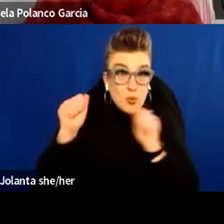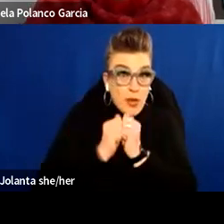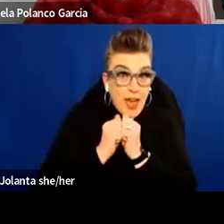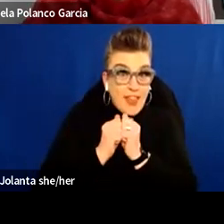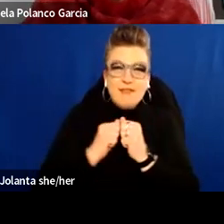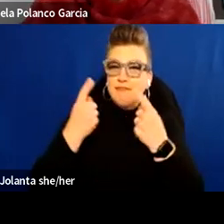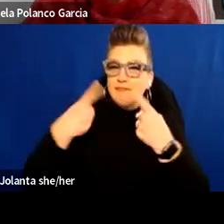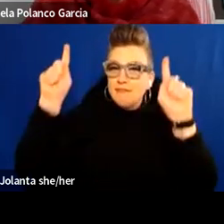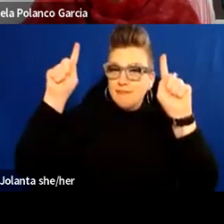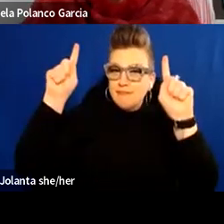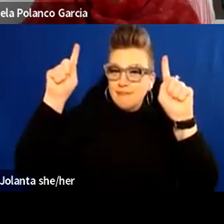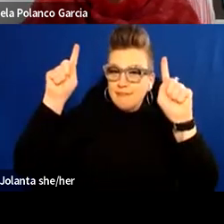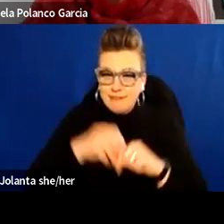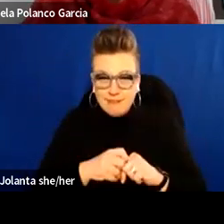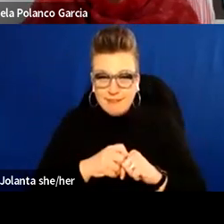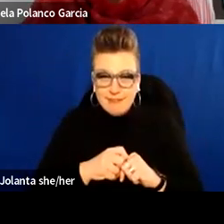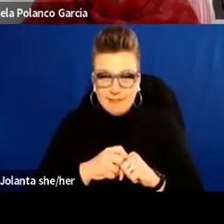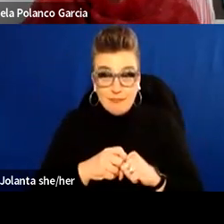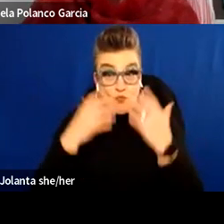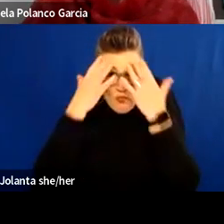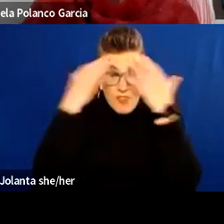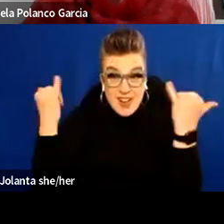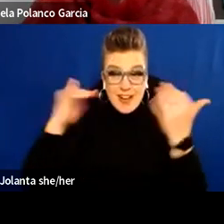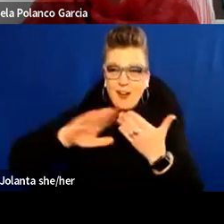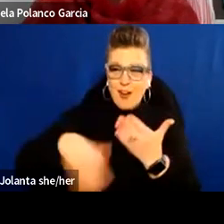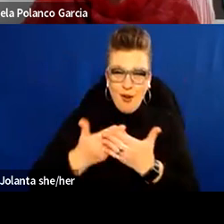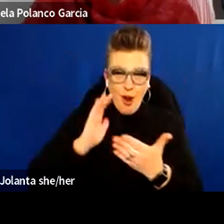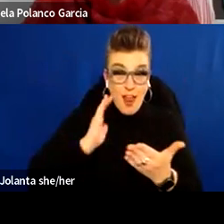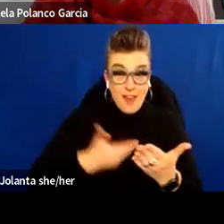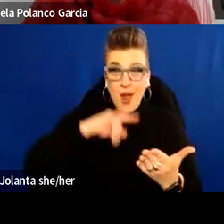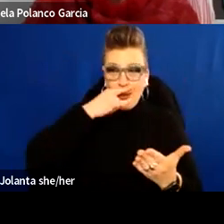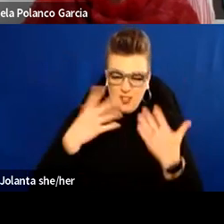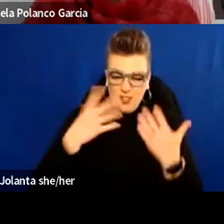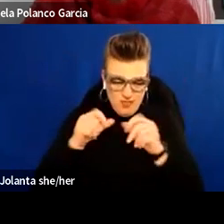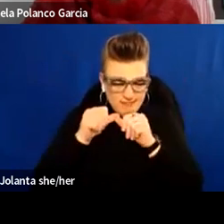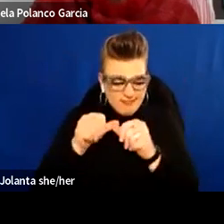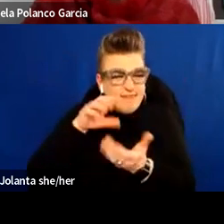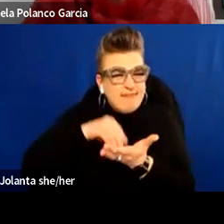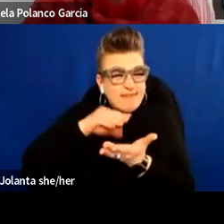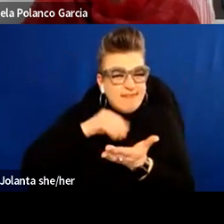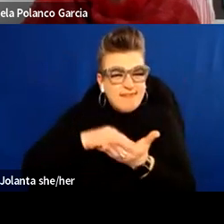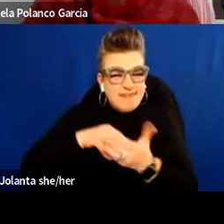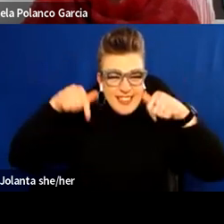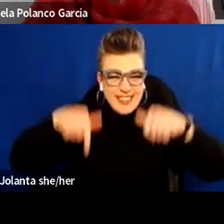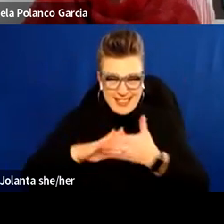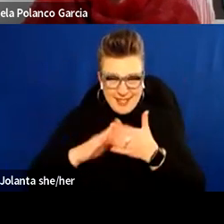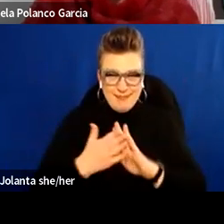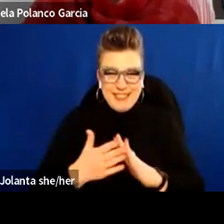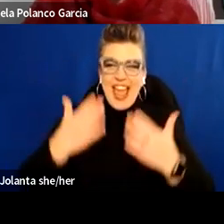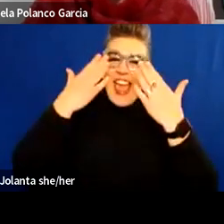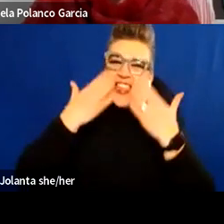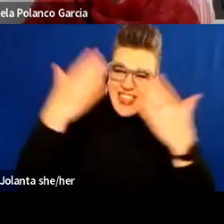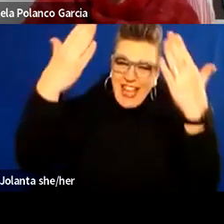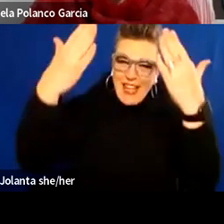happen so all our kids can keep warning in this community thank you